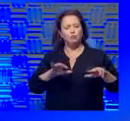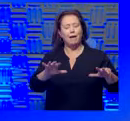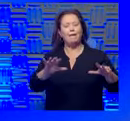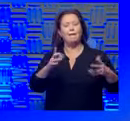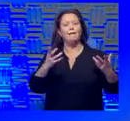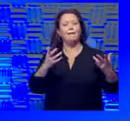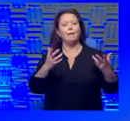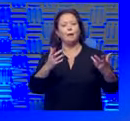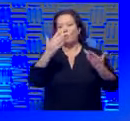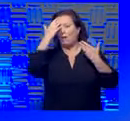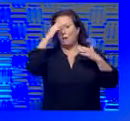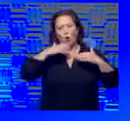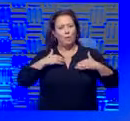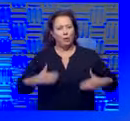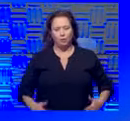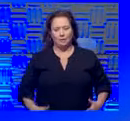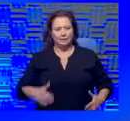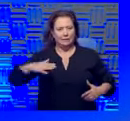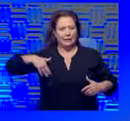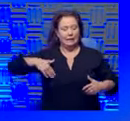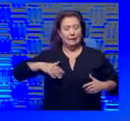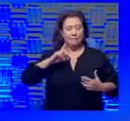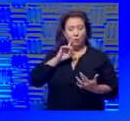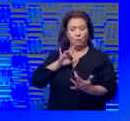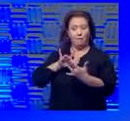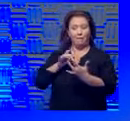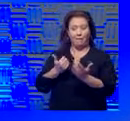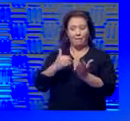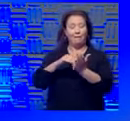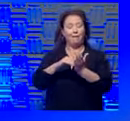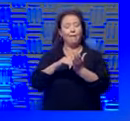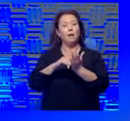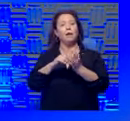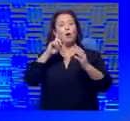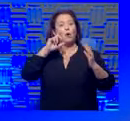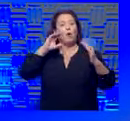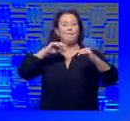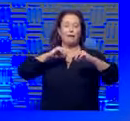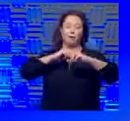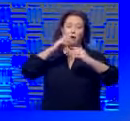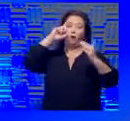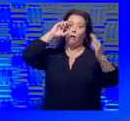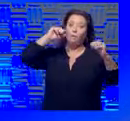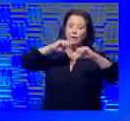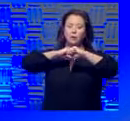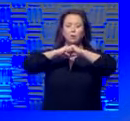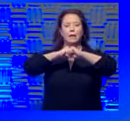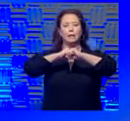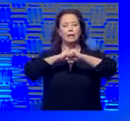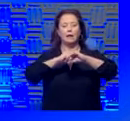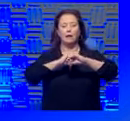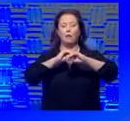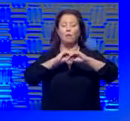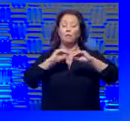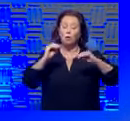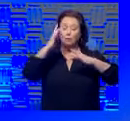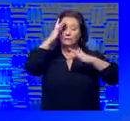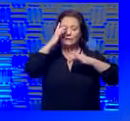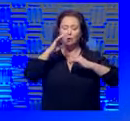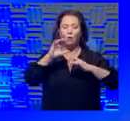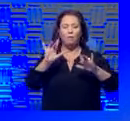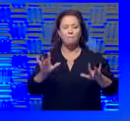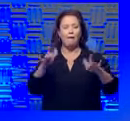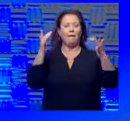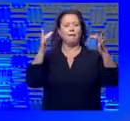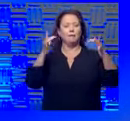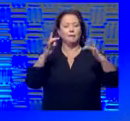that in humans. Should you come back into contact with it, you would hopefully have protection in either no disease or mild disease, but we